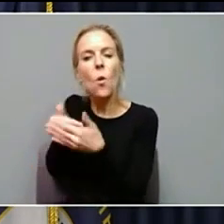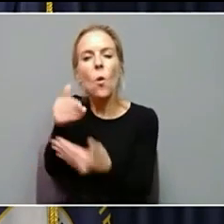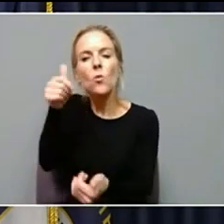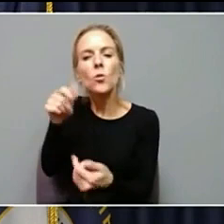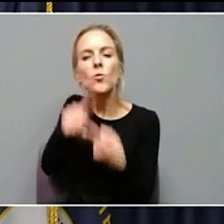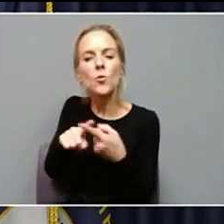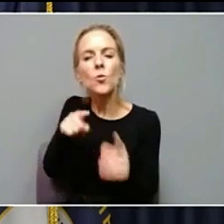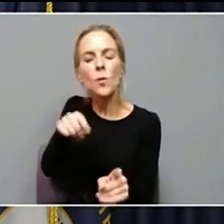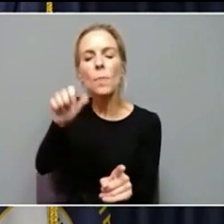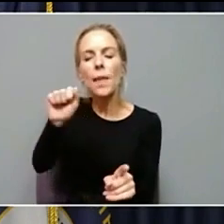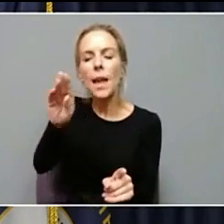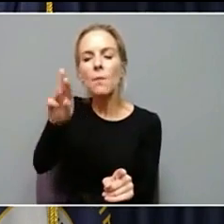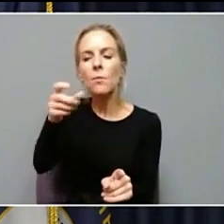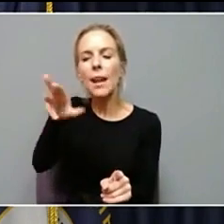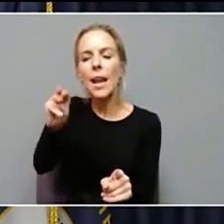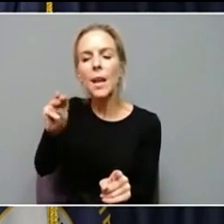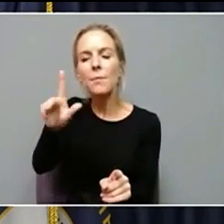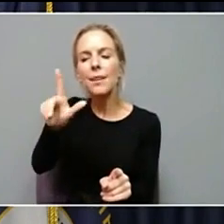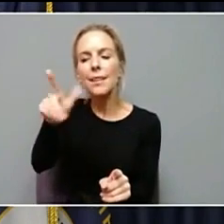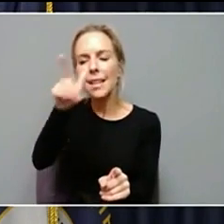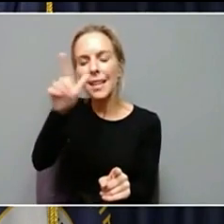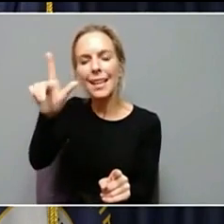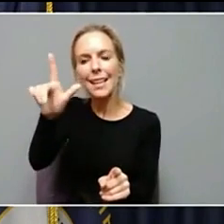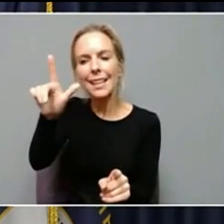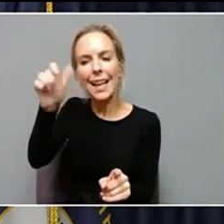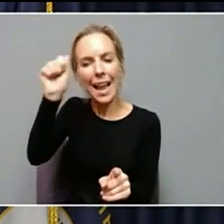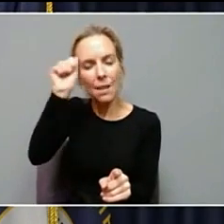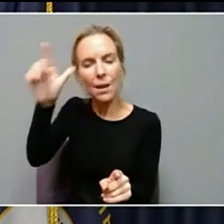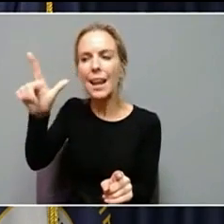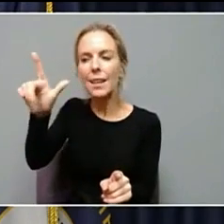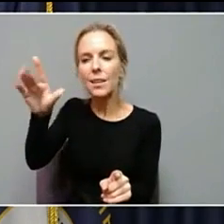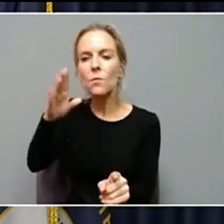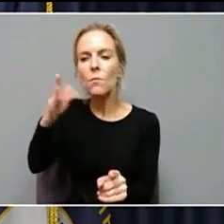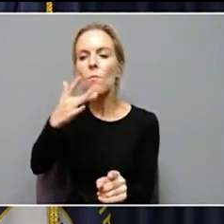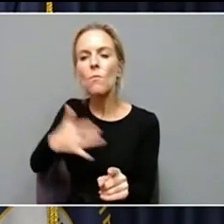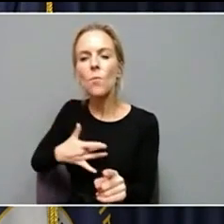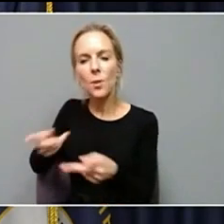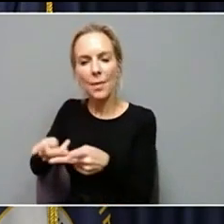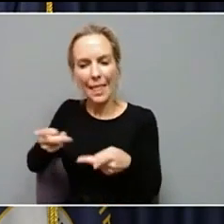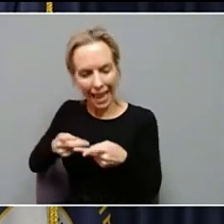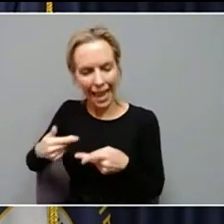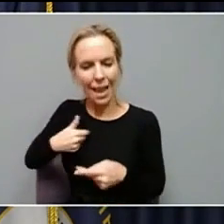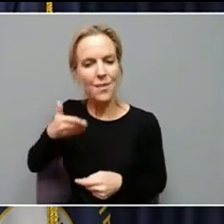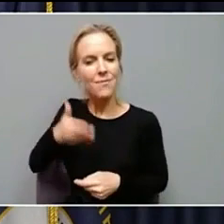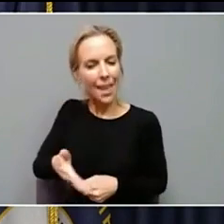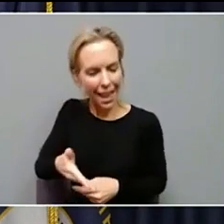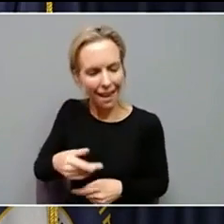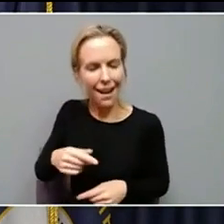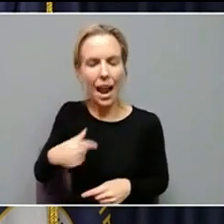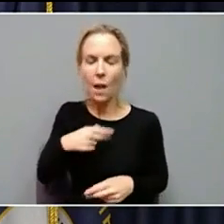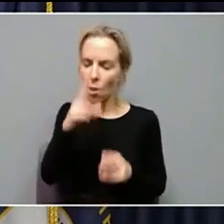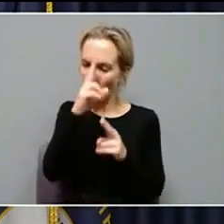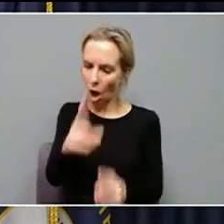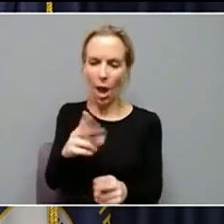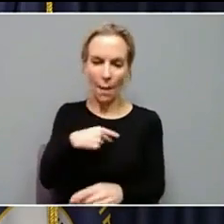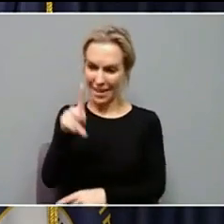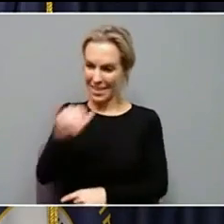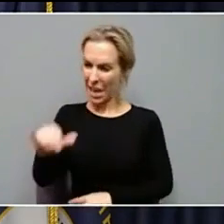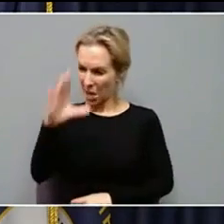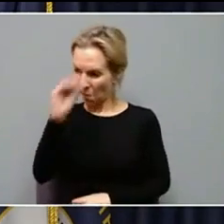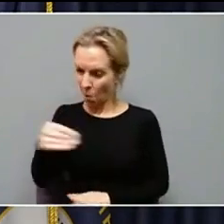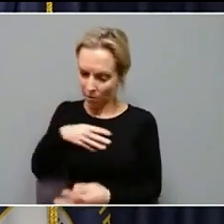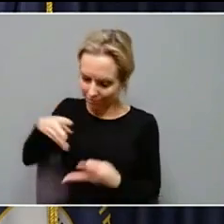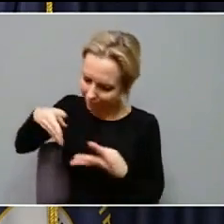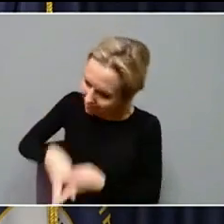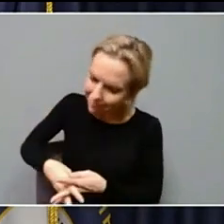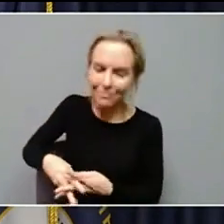am a Kentucky boy through and through, and I am honored to serve our state. As a medical